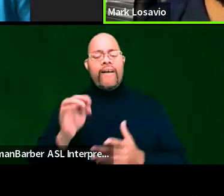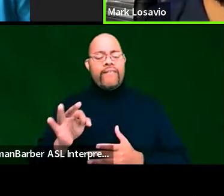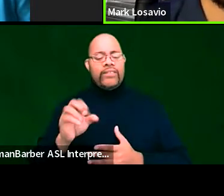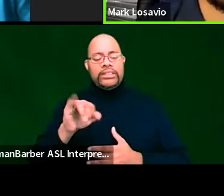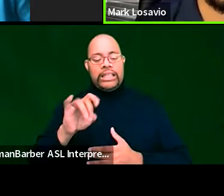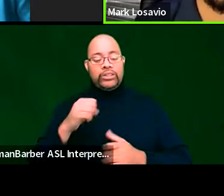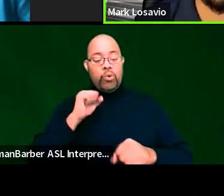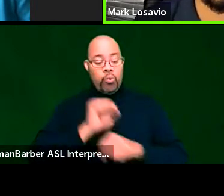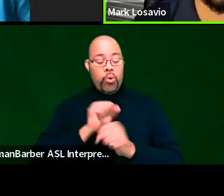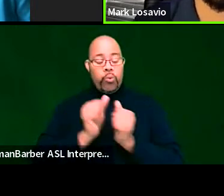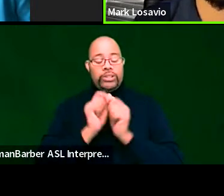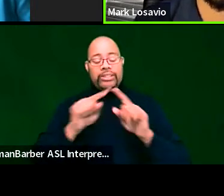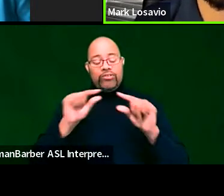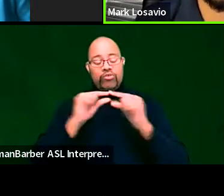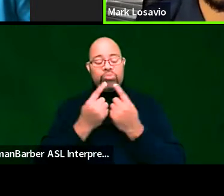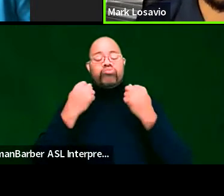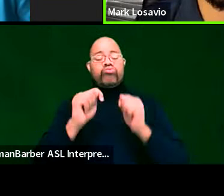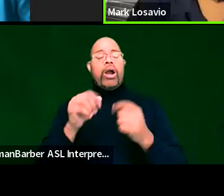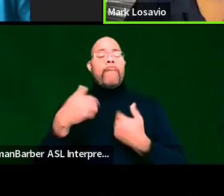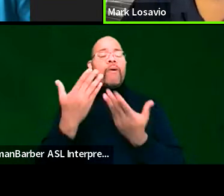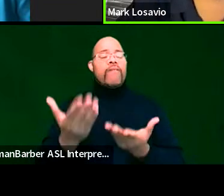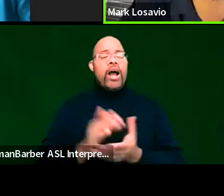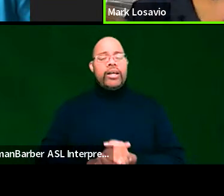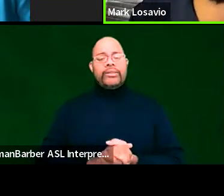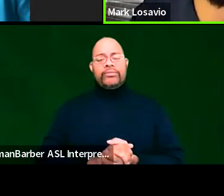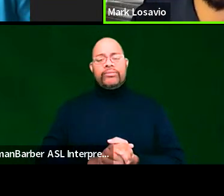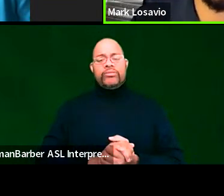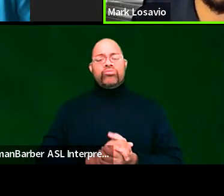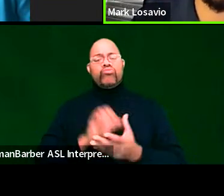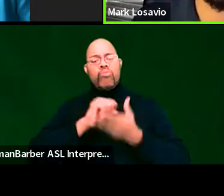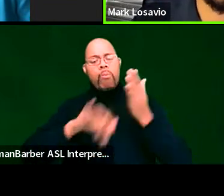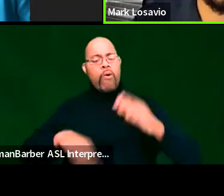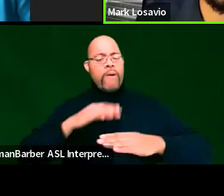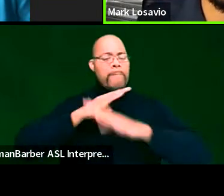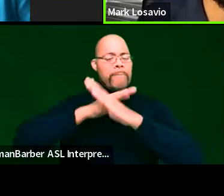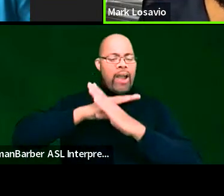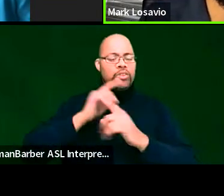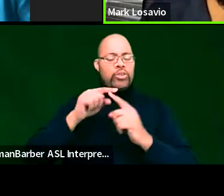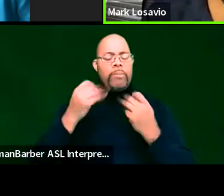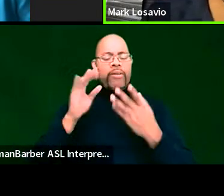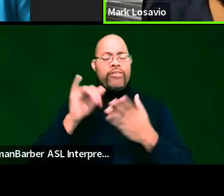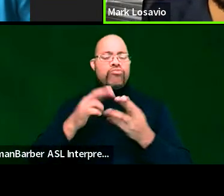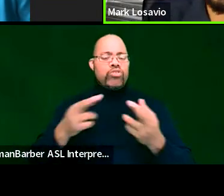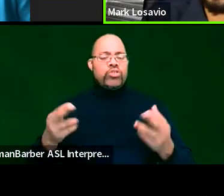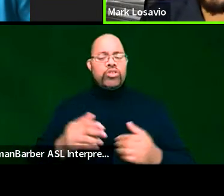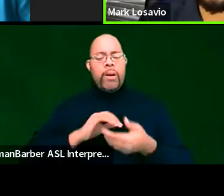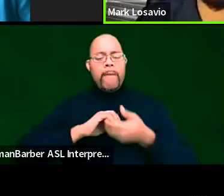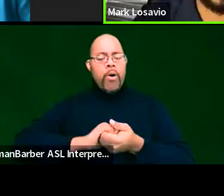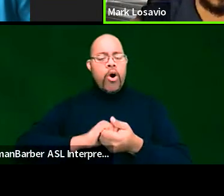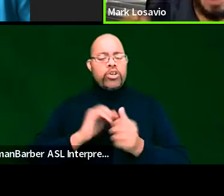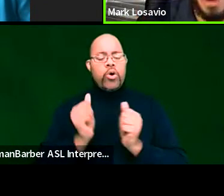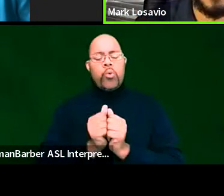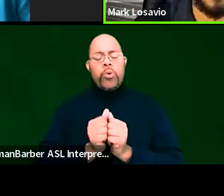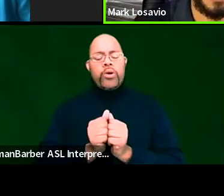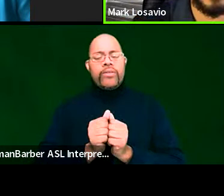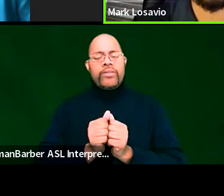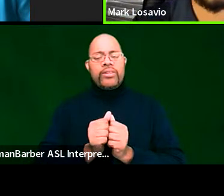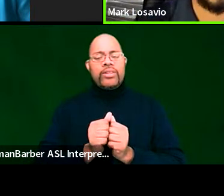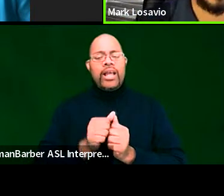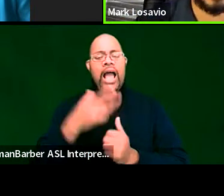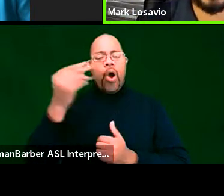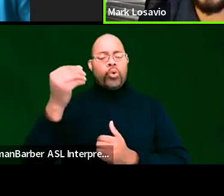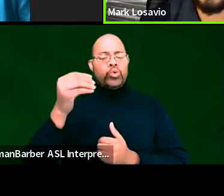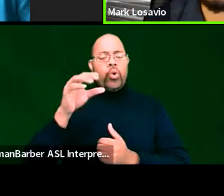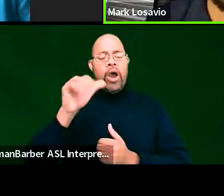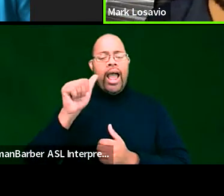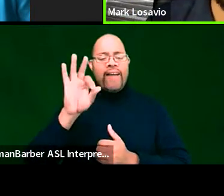are working with different groups to try and provide to remove barriers to a lot of those resources, partnering with Outdoor Afro to get people